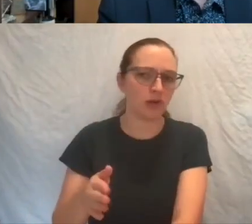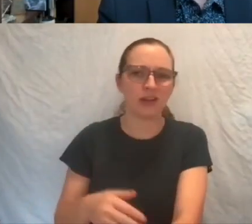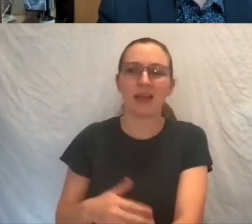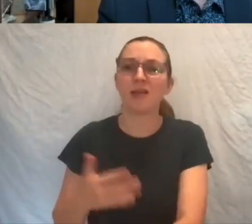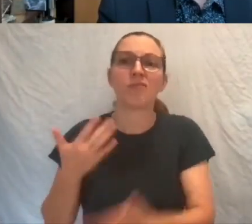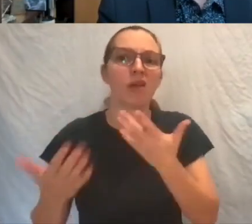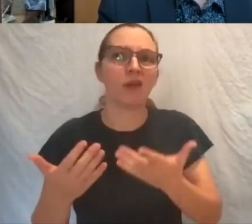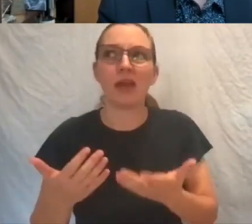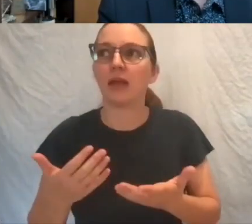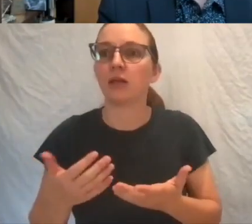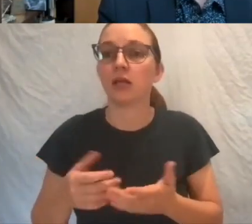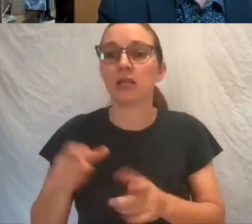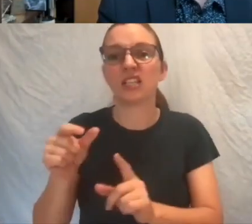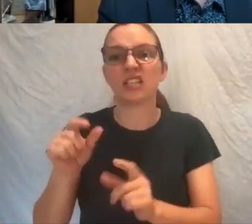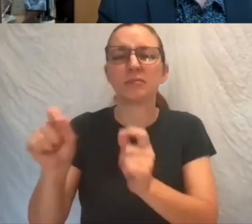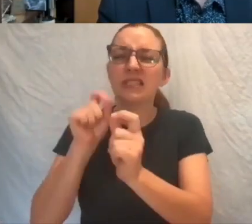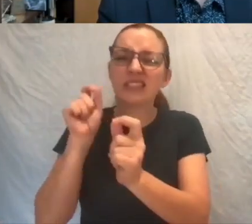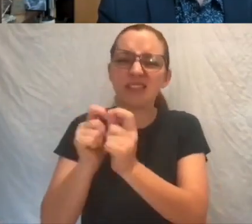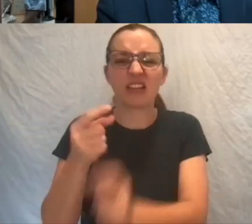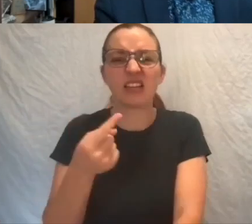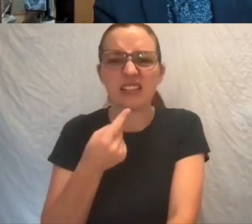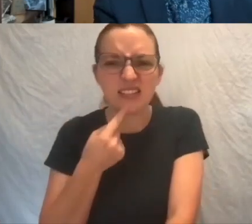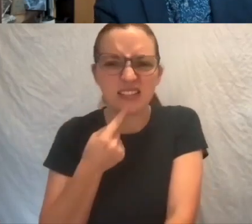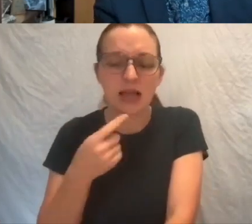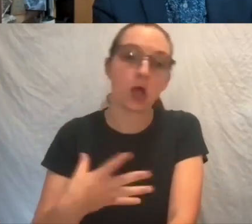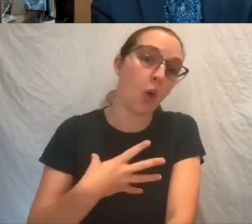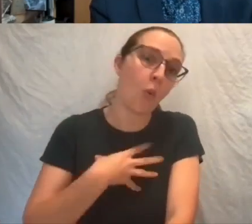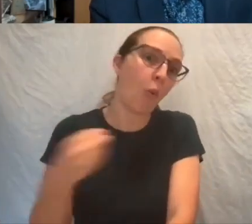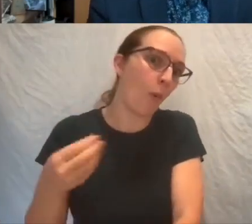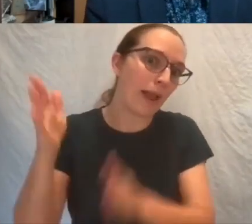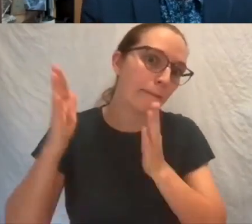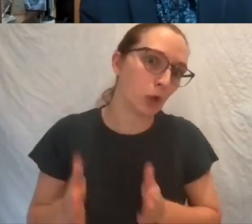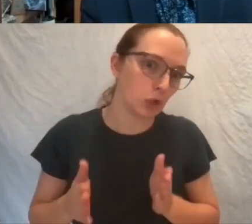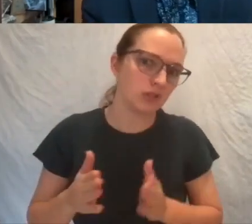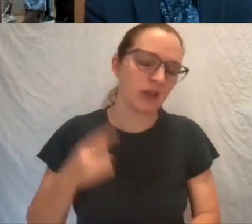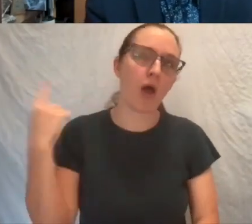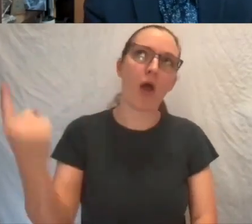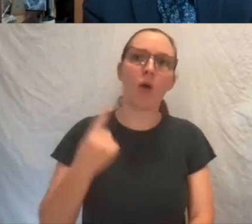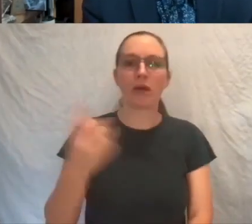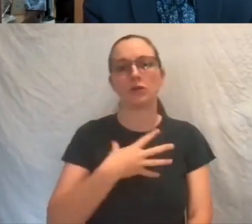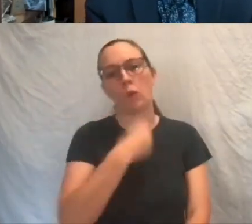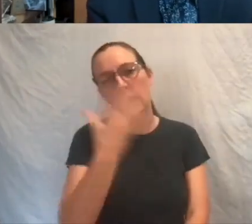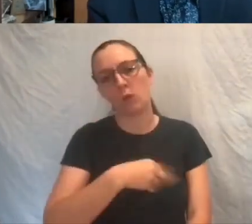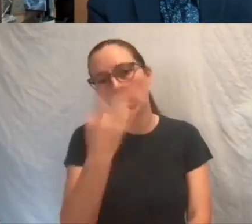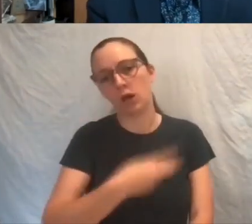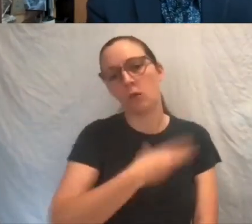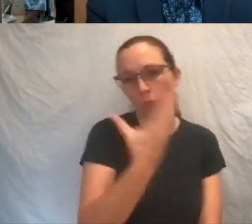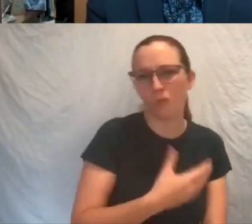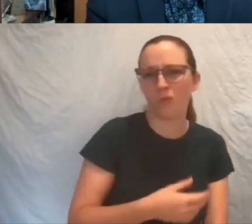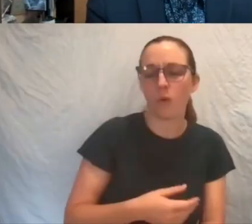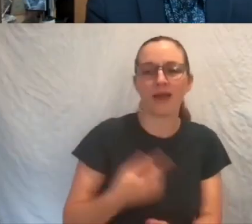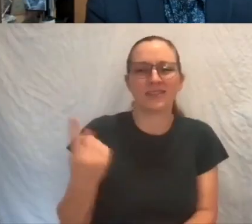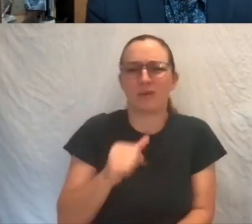or it would specify just a white person all the time or a lot of the time, somebody that didn't look like